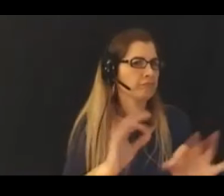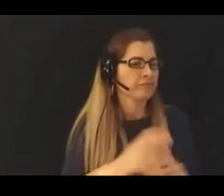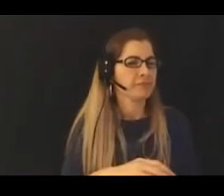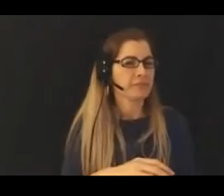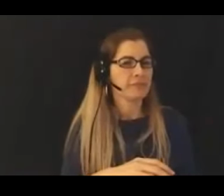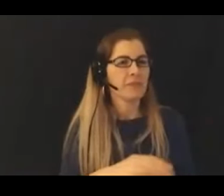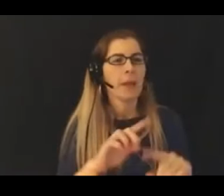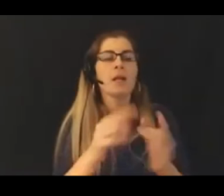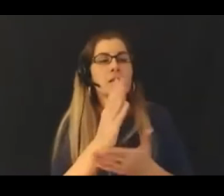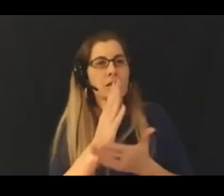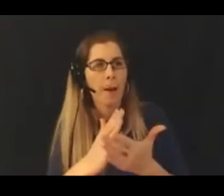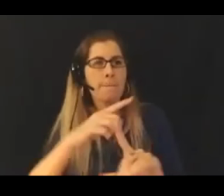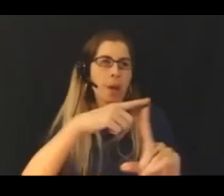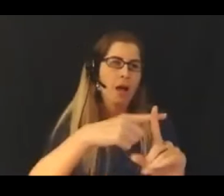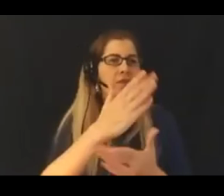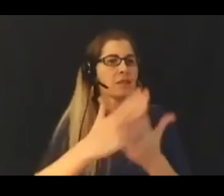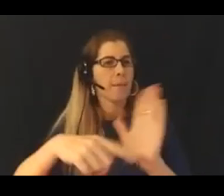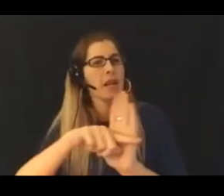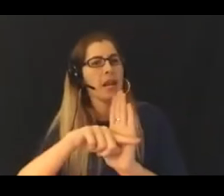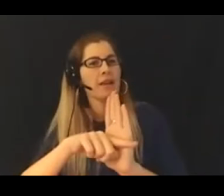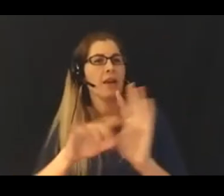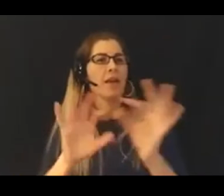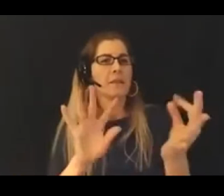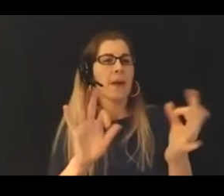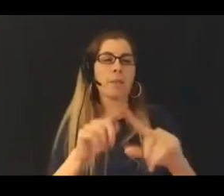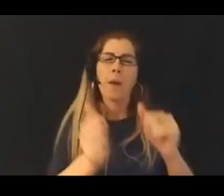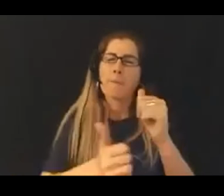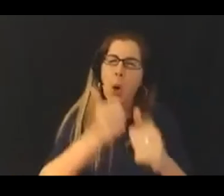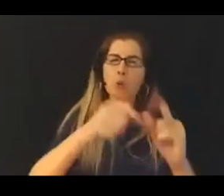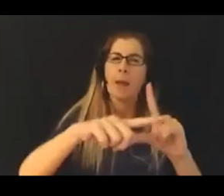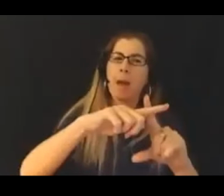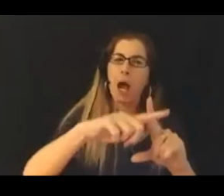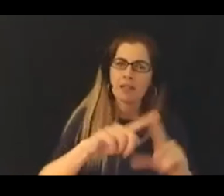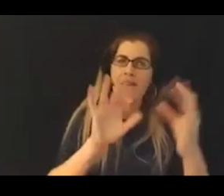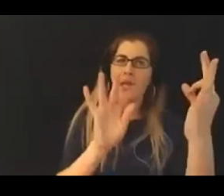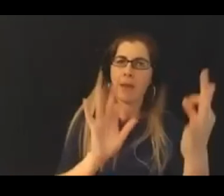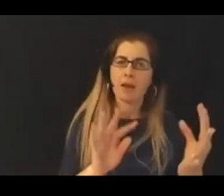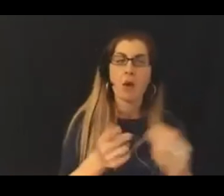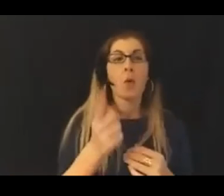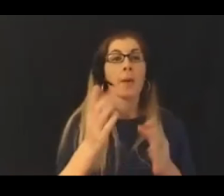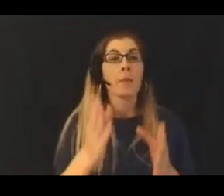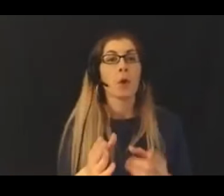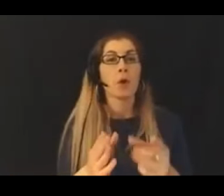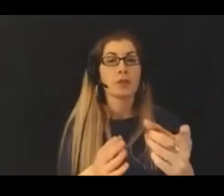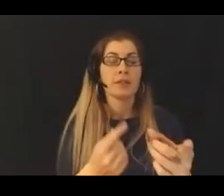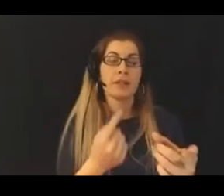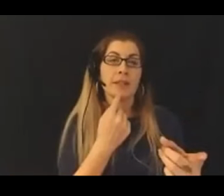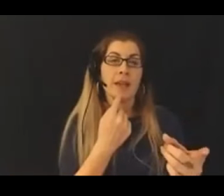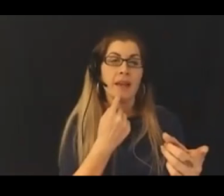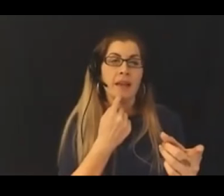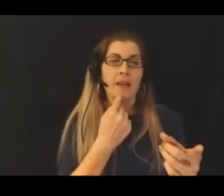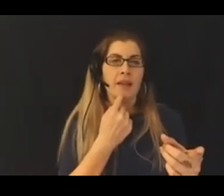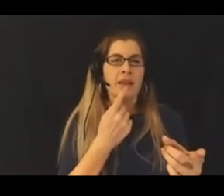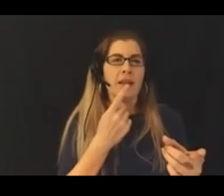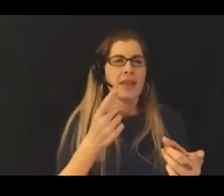we had some positive and some negative feedback, but primarily positive. So you'll see, for instance, one person said that they had been aching for a